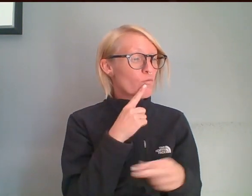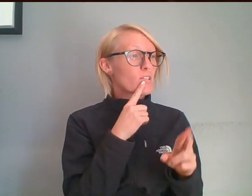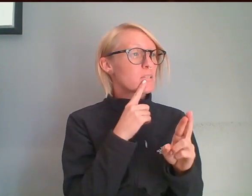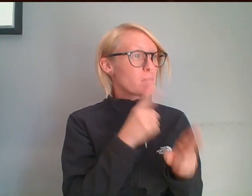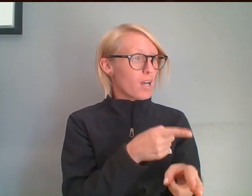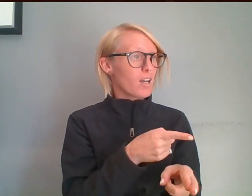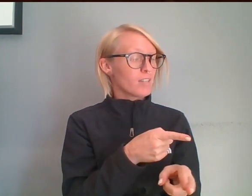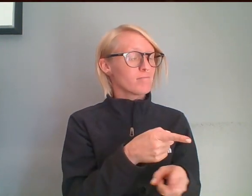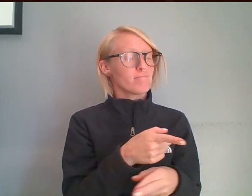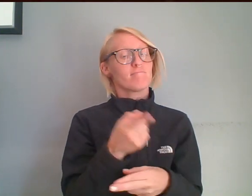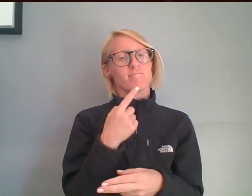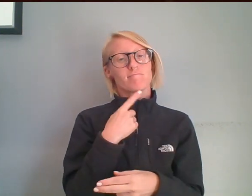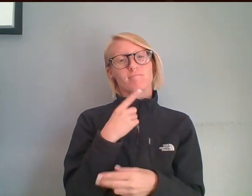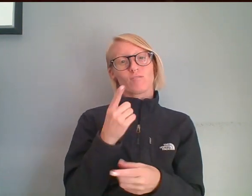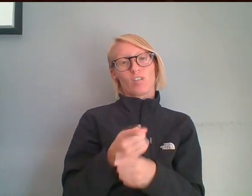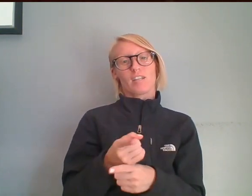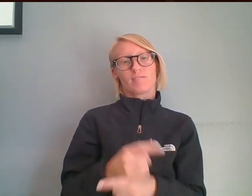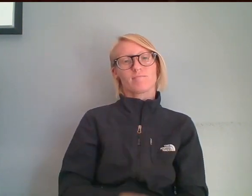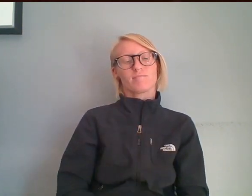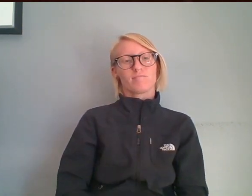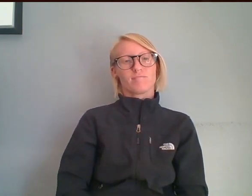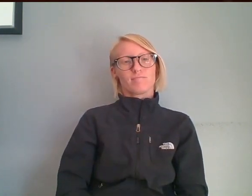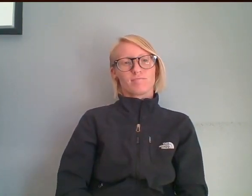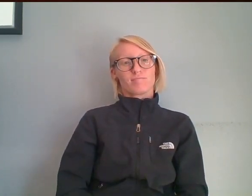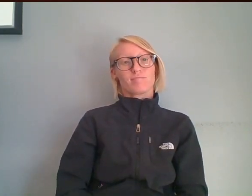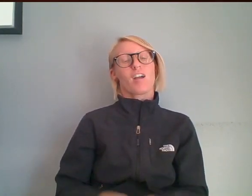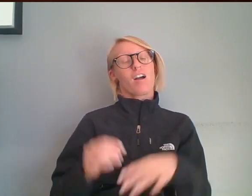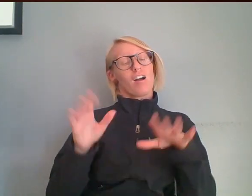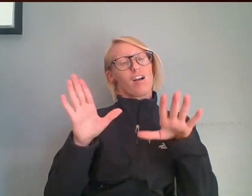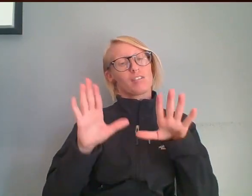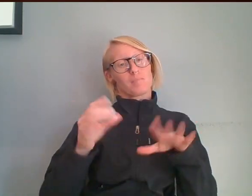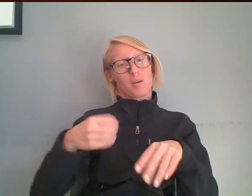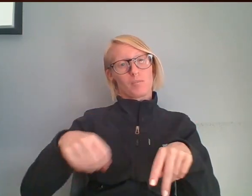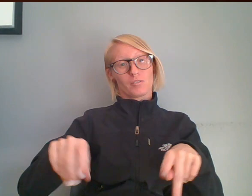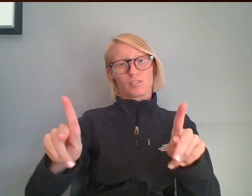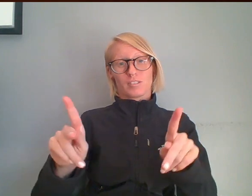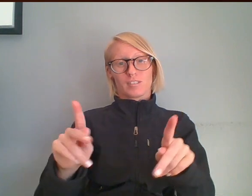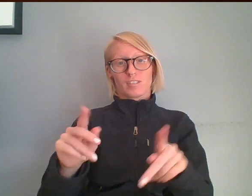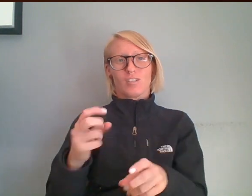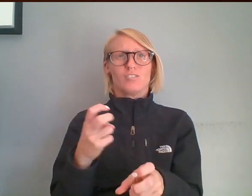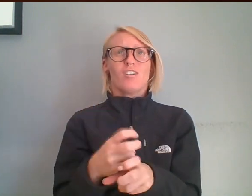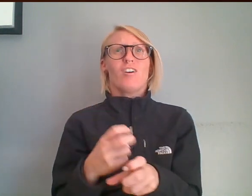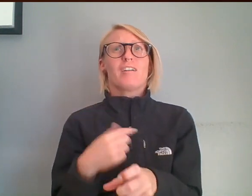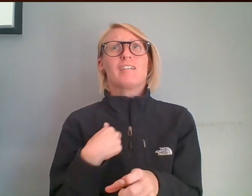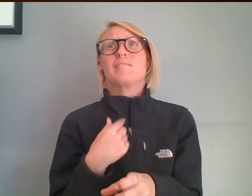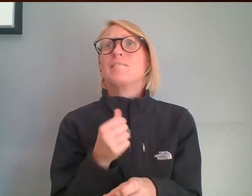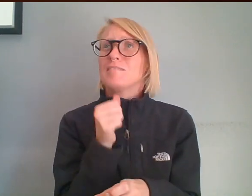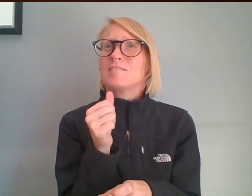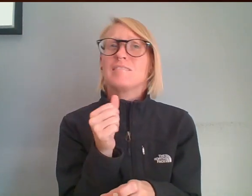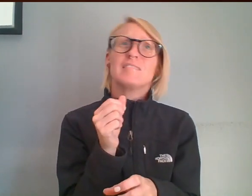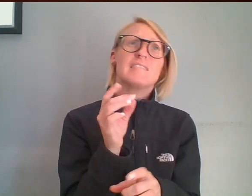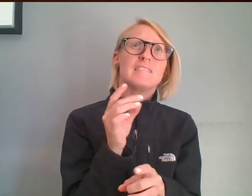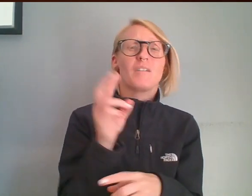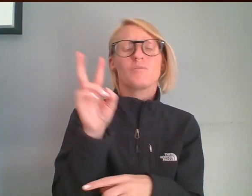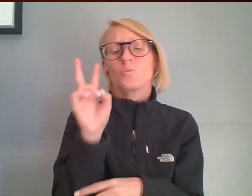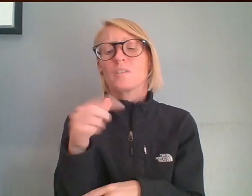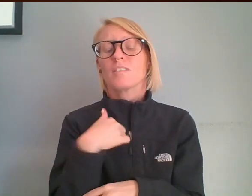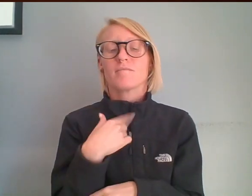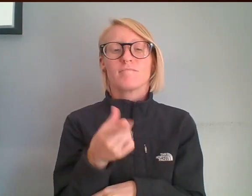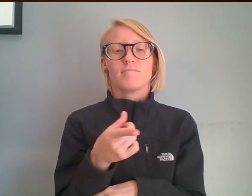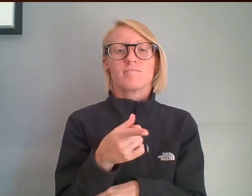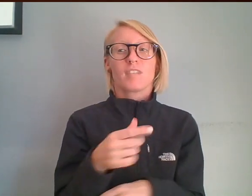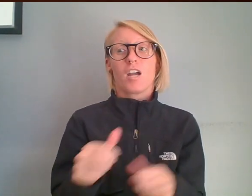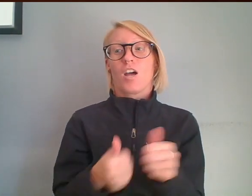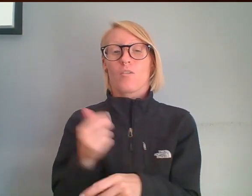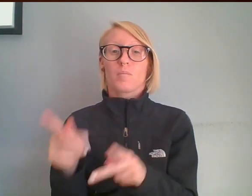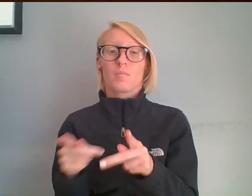say, right? What a great opportunity. Now, some of you are sitting there going, oh, that's hard. I don't want to do it. I'm going to make a fool out of myself. Others of you are, if you're following